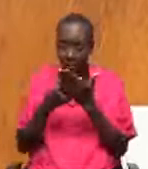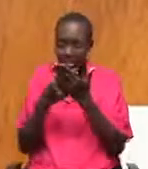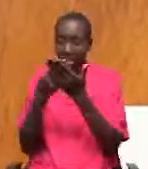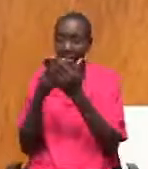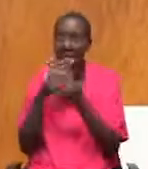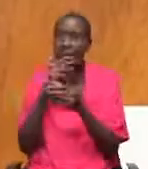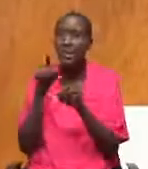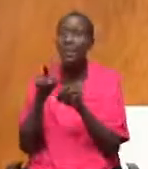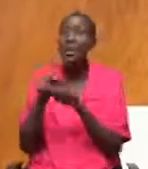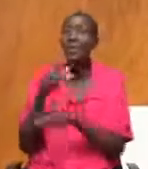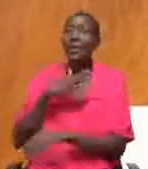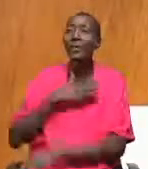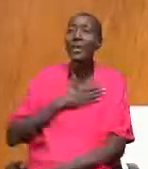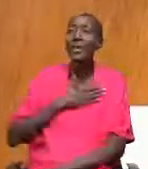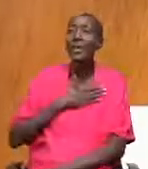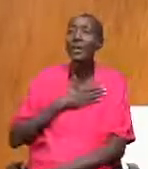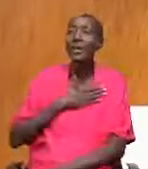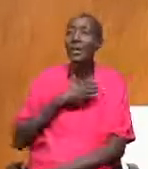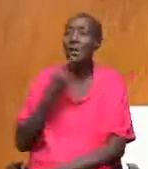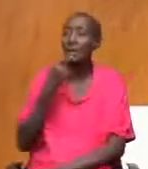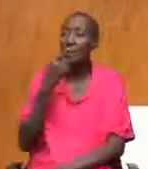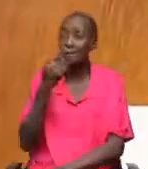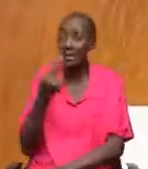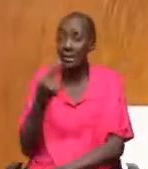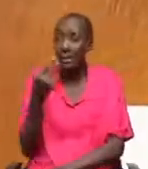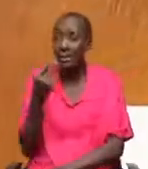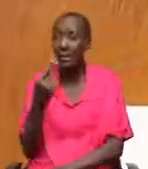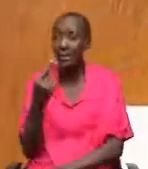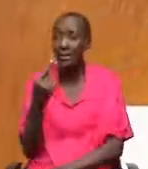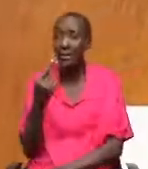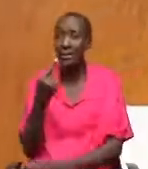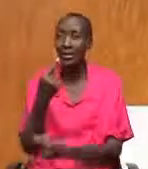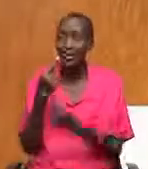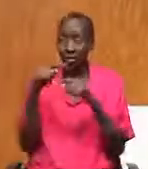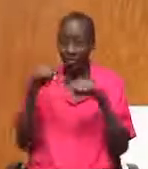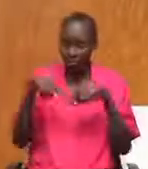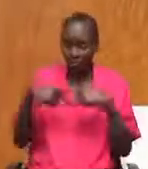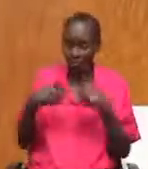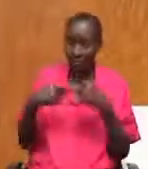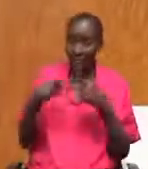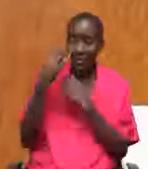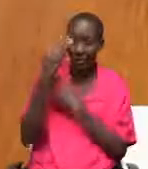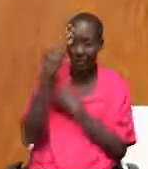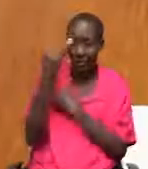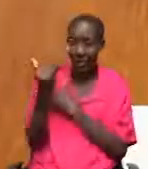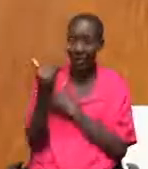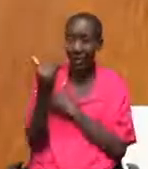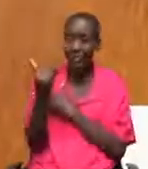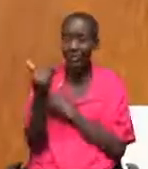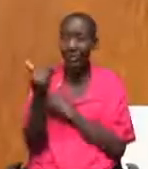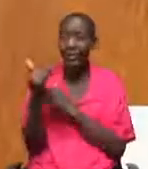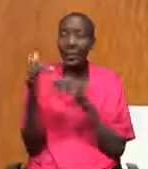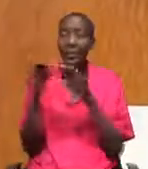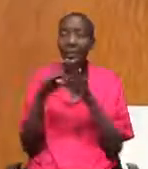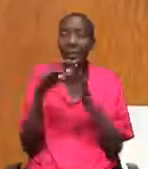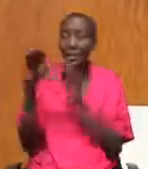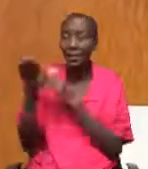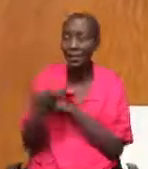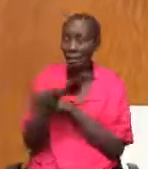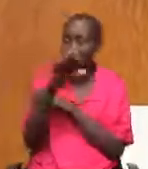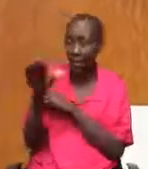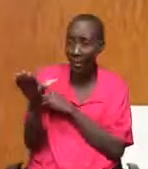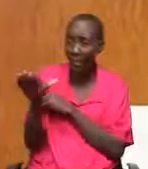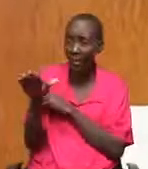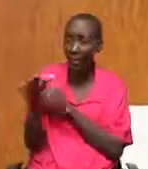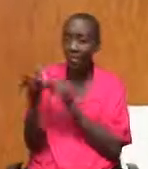here. And like you said, we speak up for ourselves because we are in recess and the members of parliament and